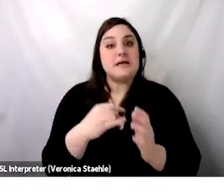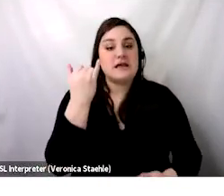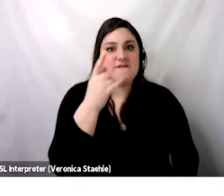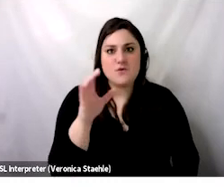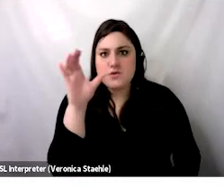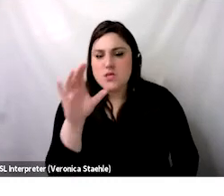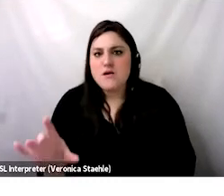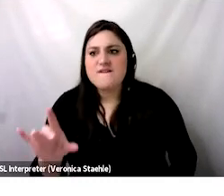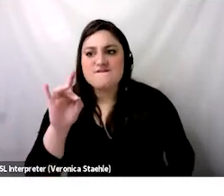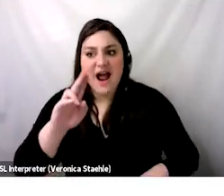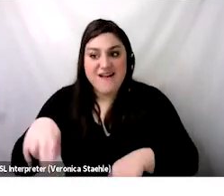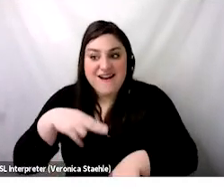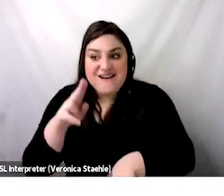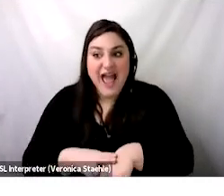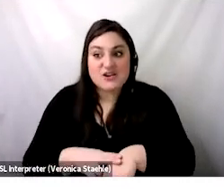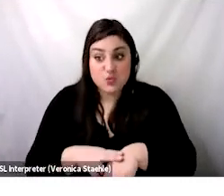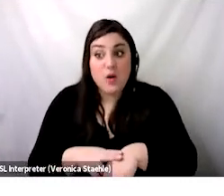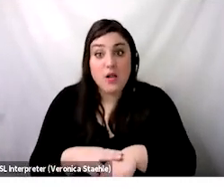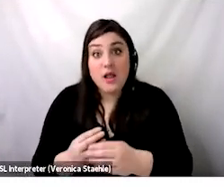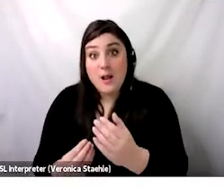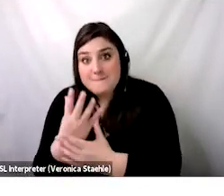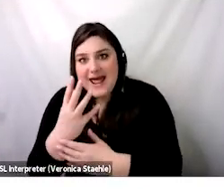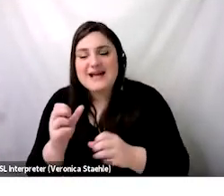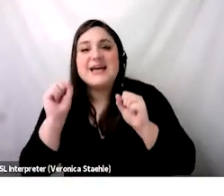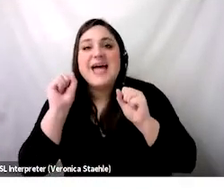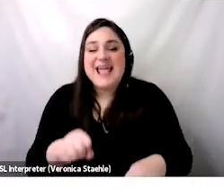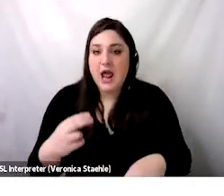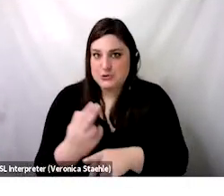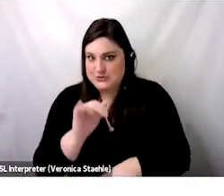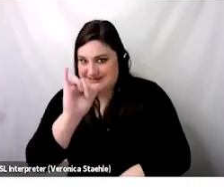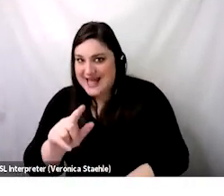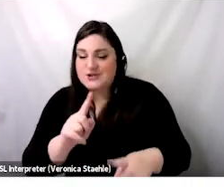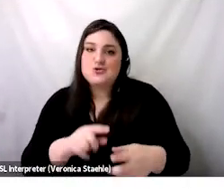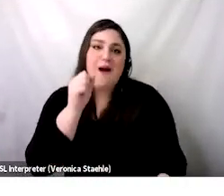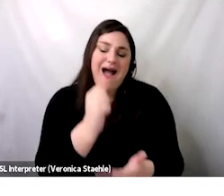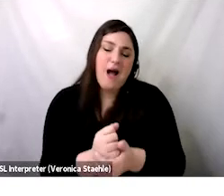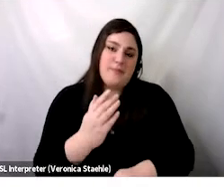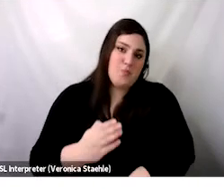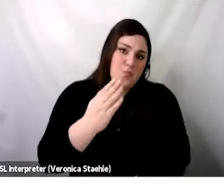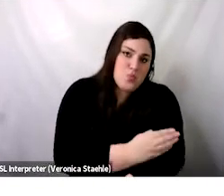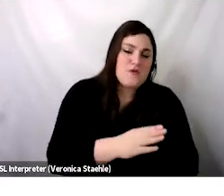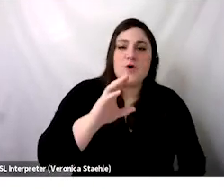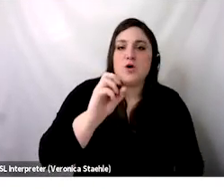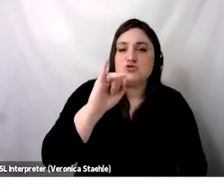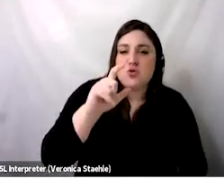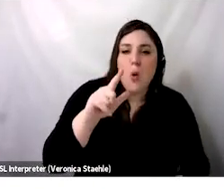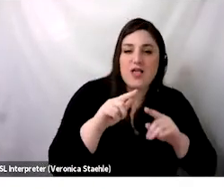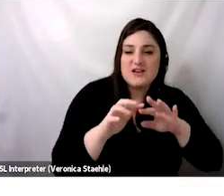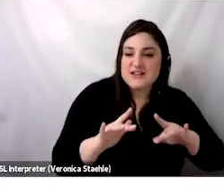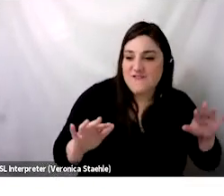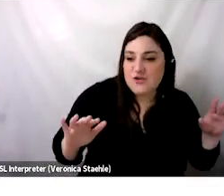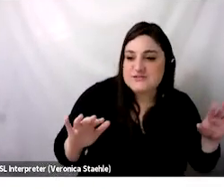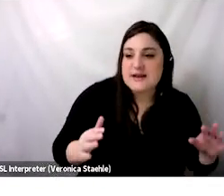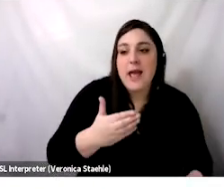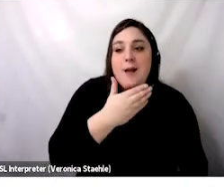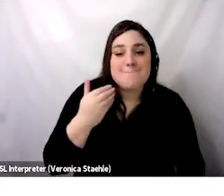it can build soil fertility. It can enhance biodiversity. It can leverage the power of plants